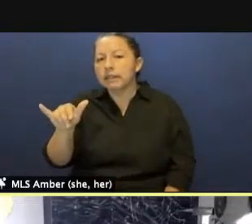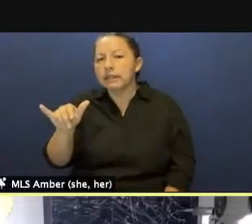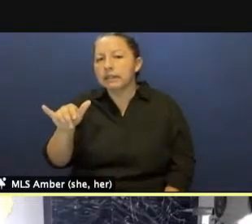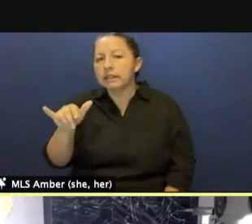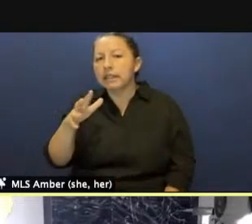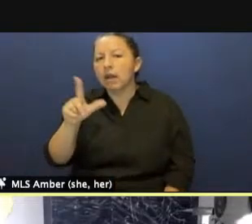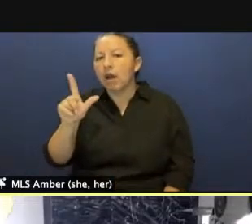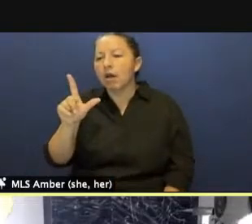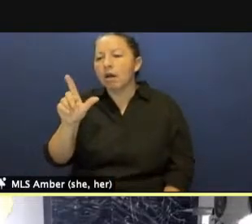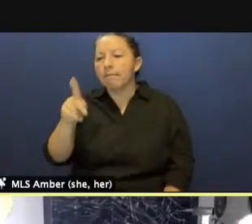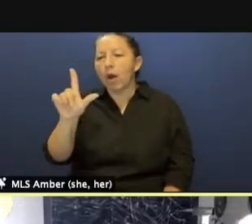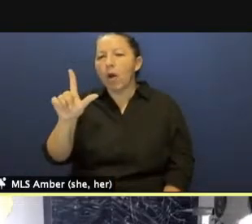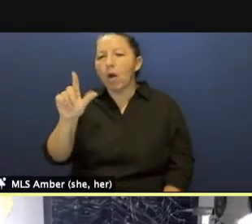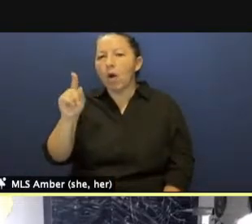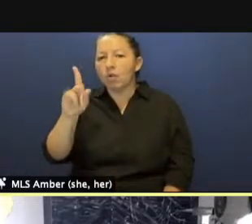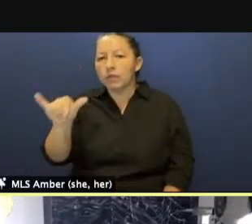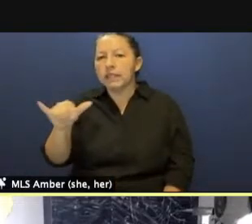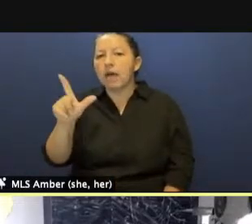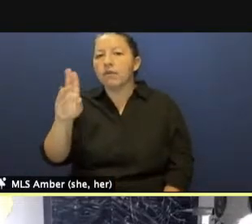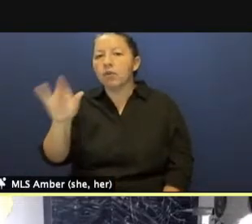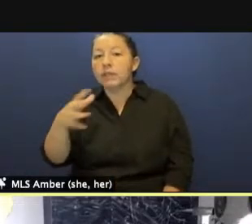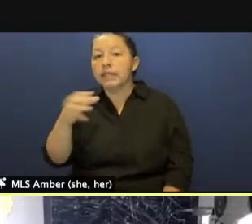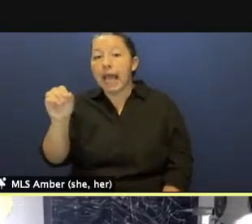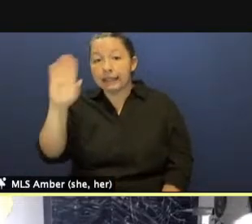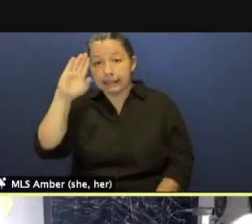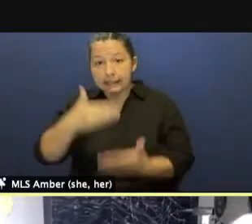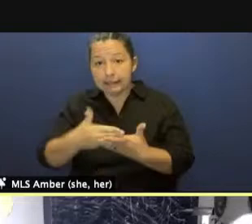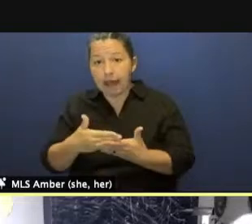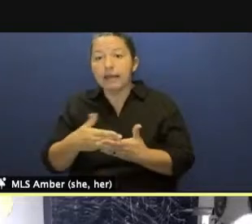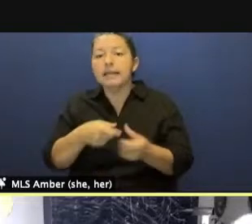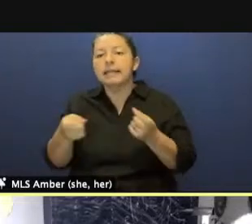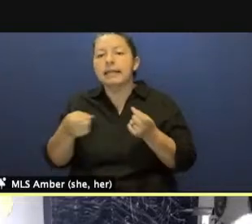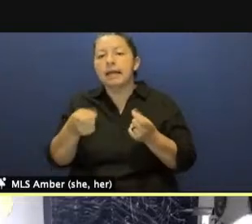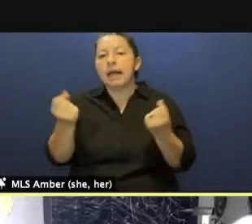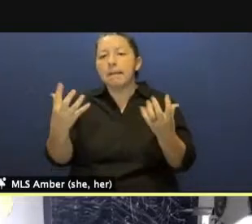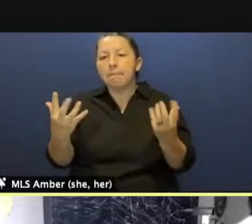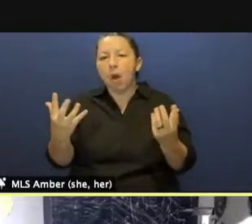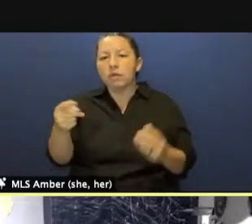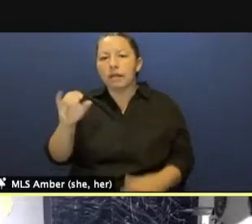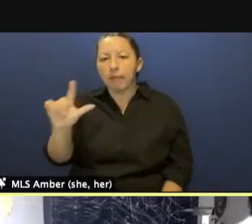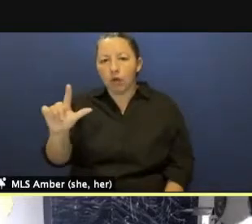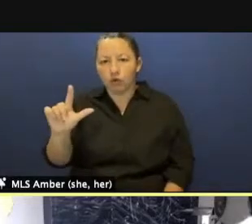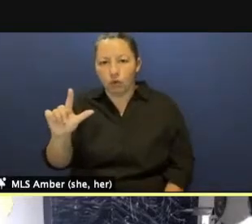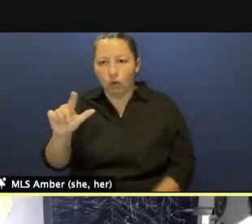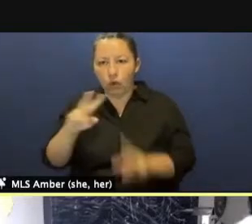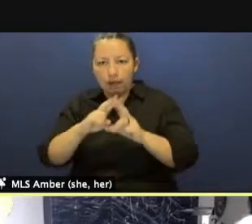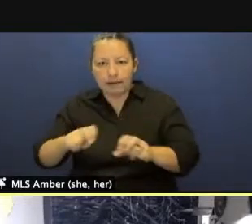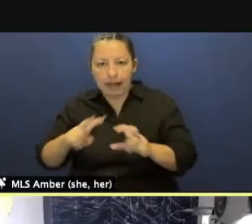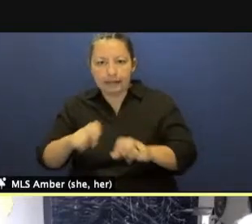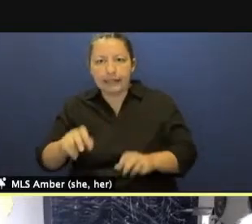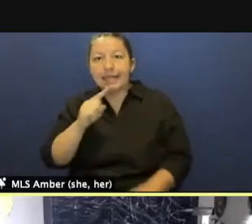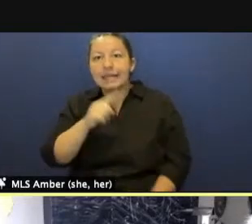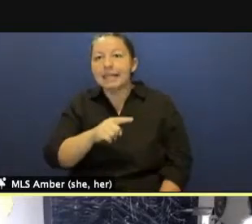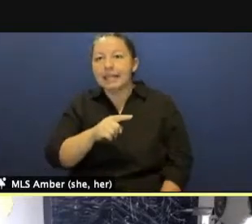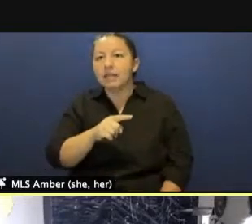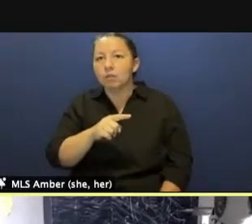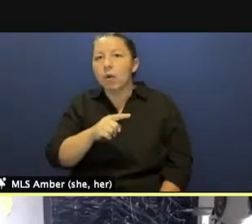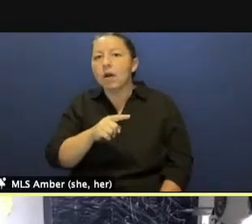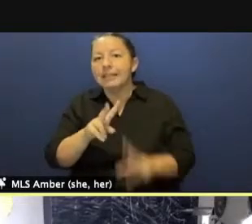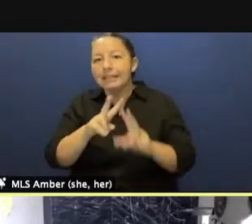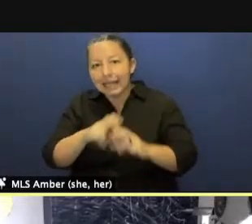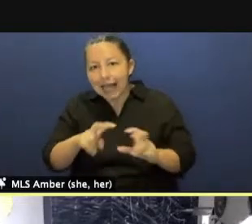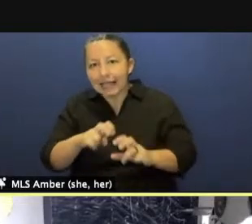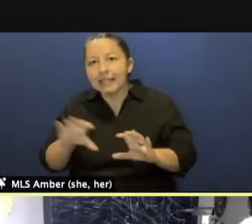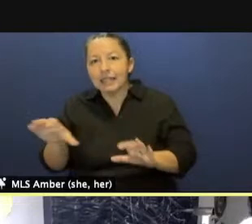Son conducted multispectral analyses. This was a analyses done in